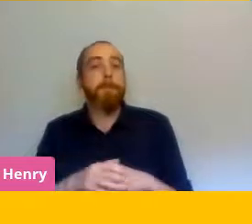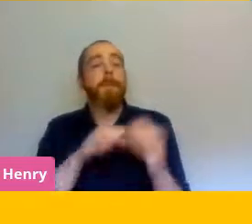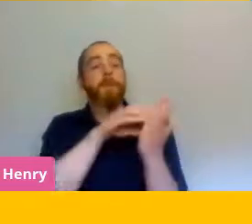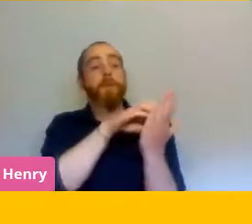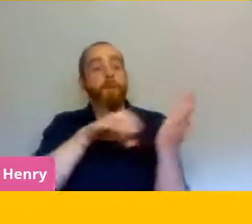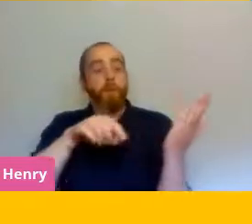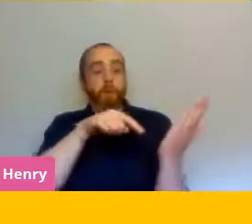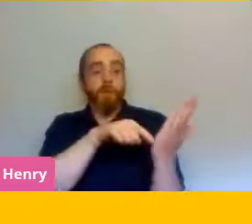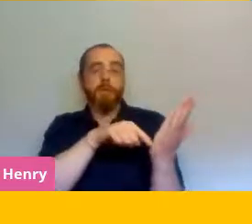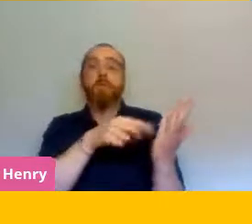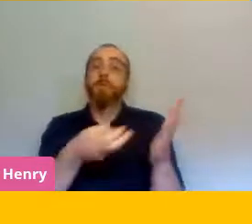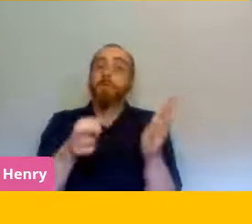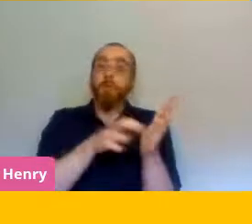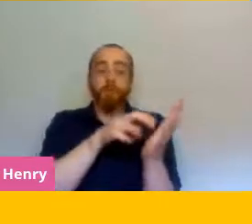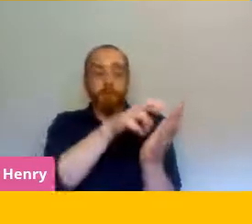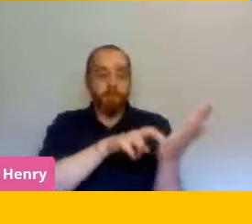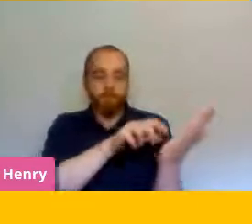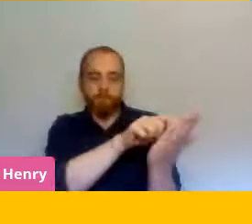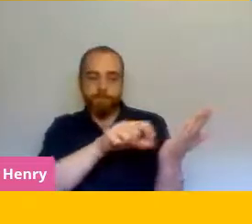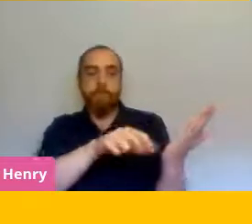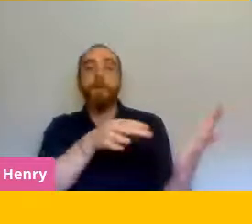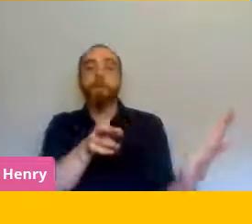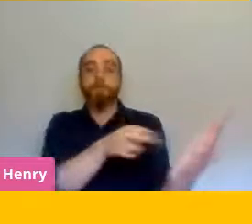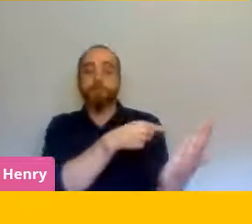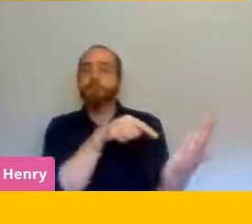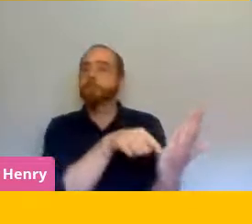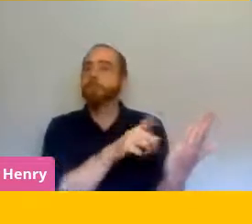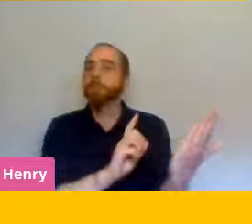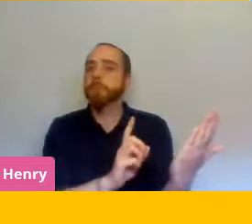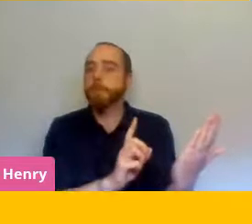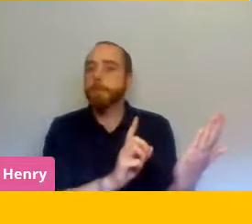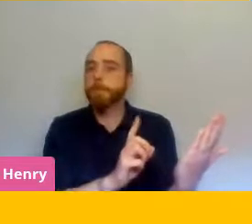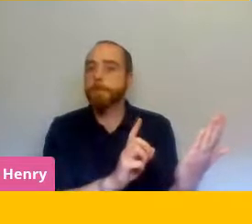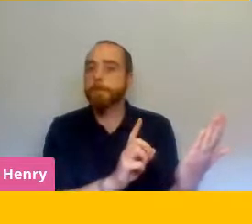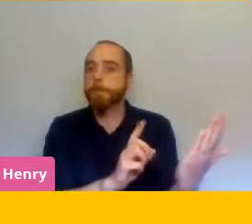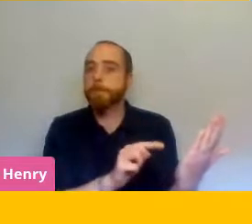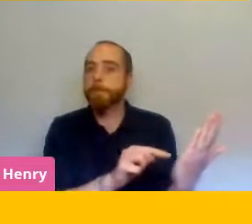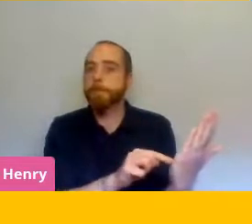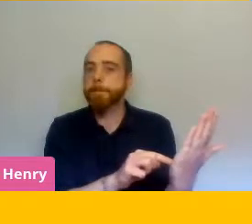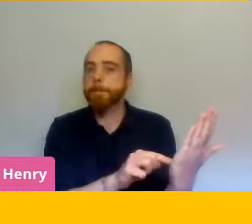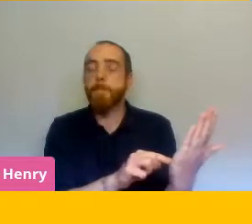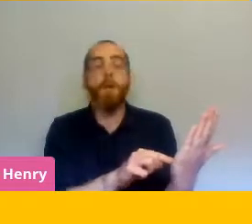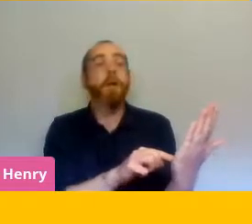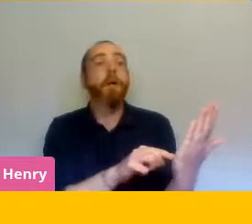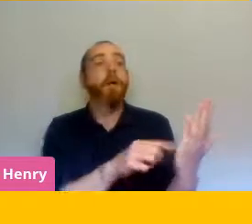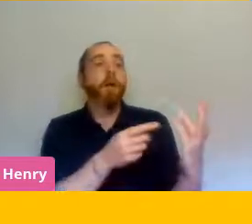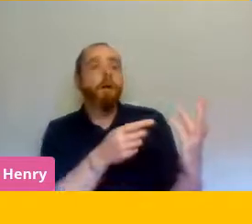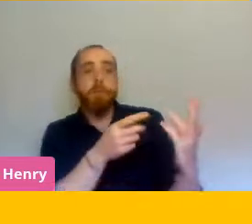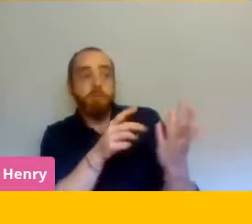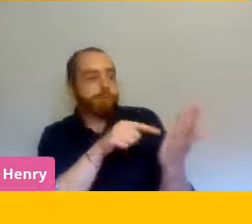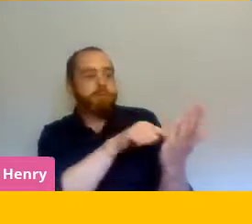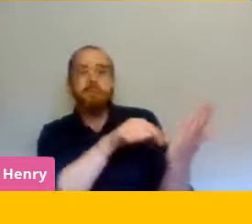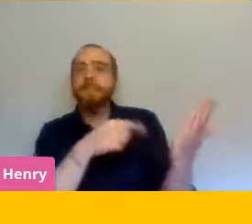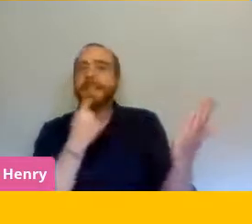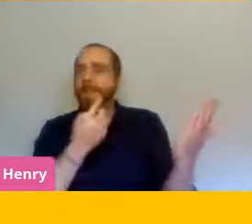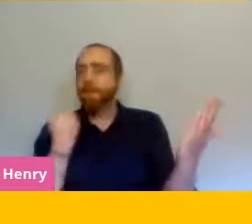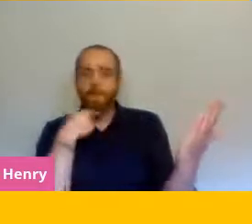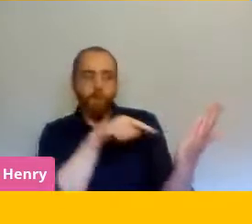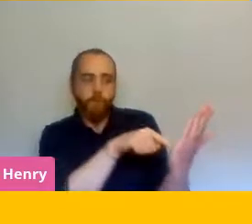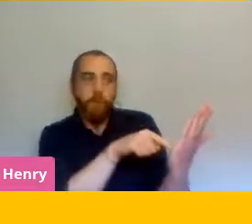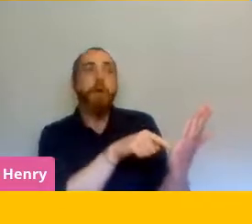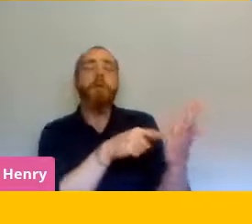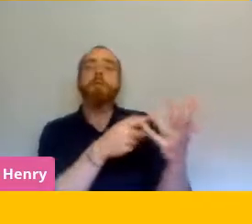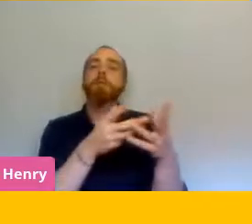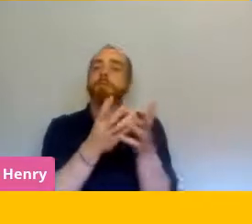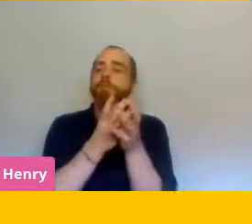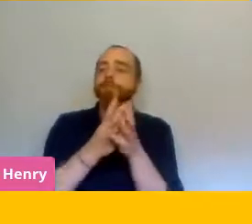contracts that prevented people from working for the university while taking a leave of absence from their research. And the university